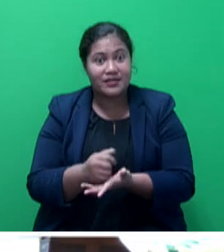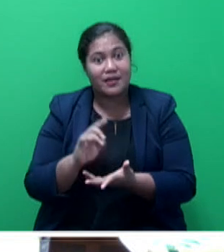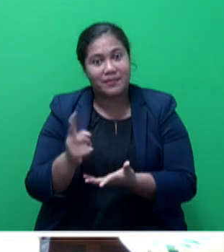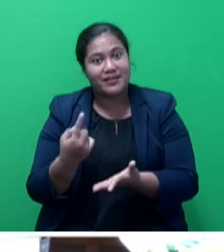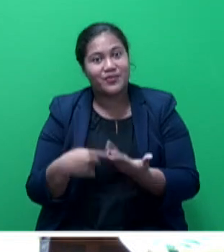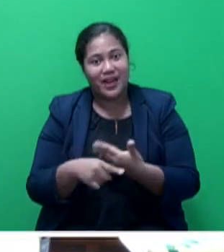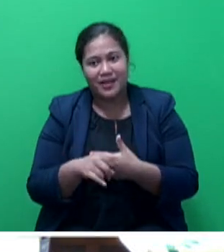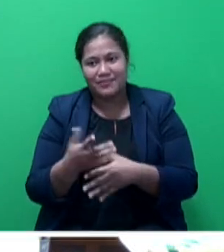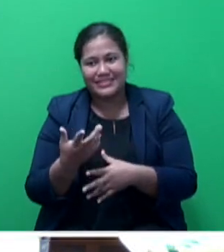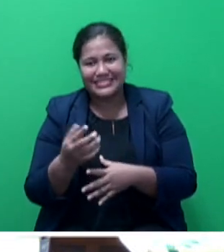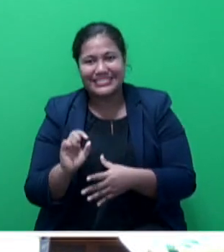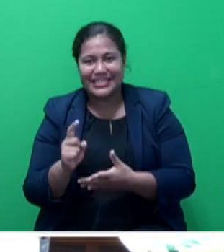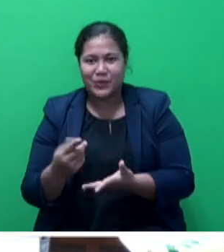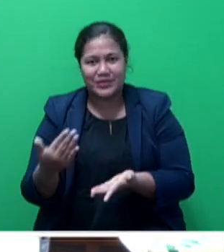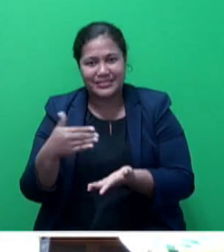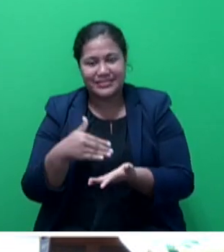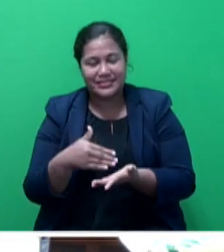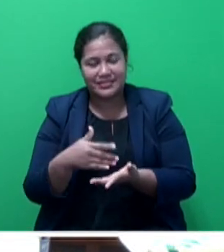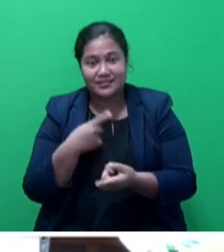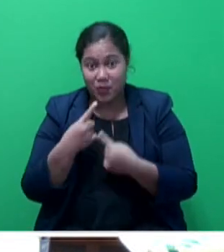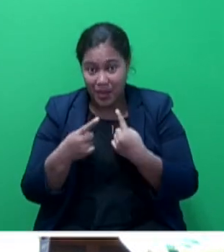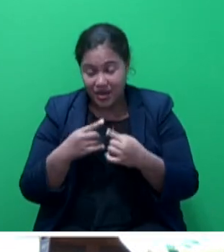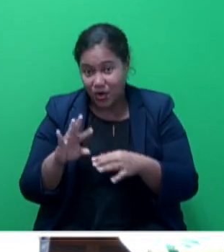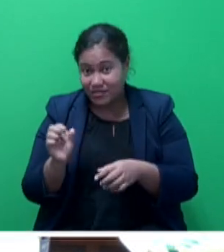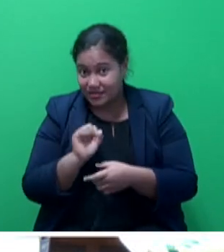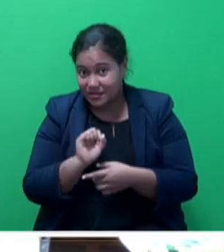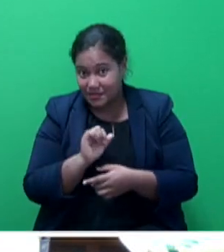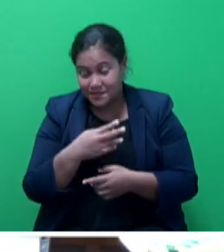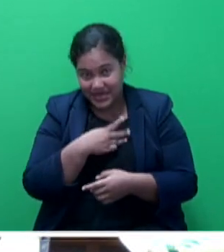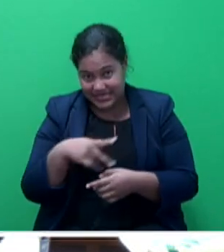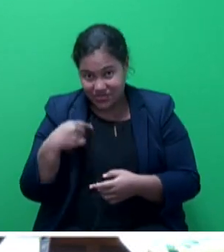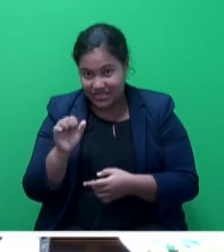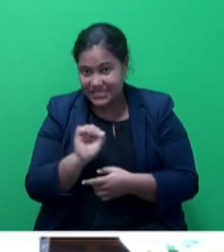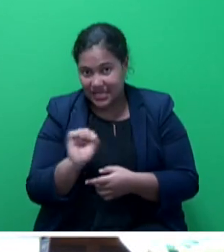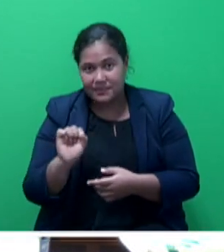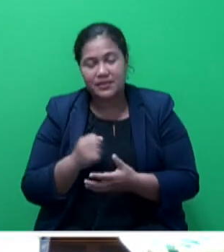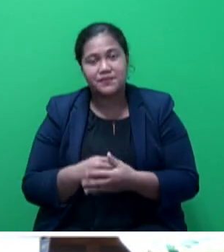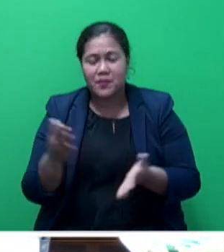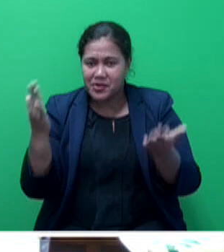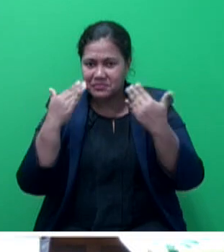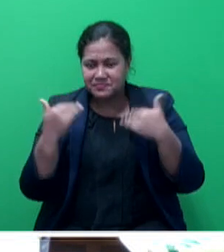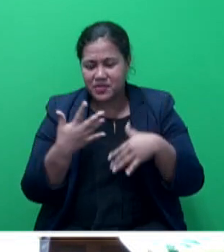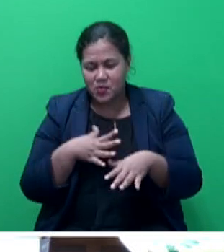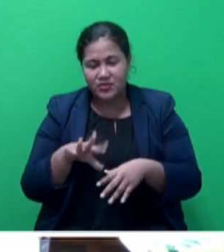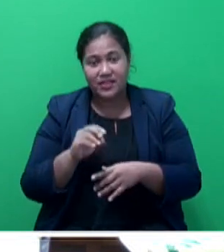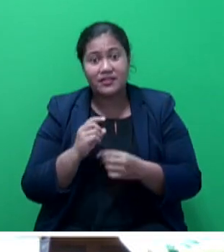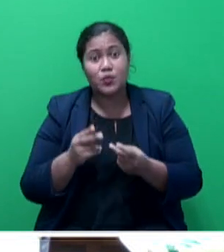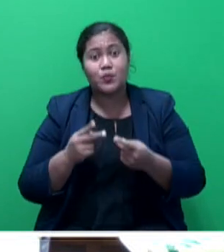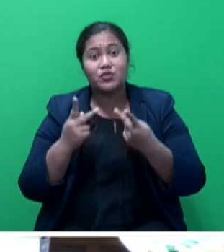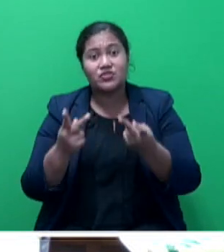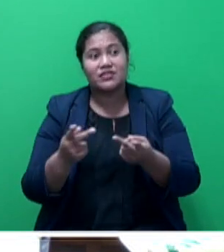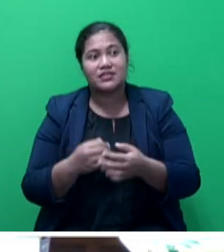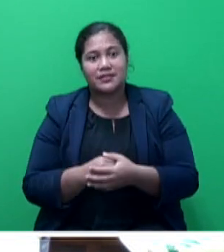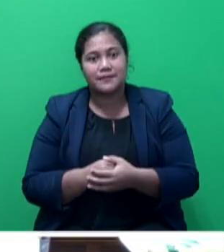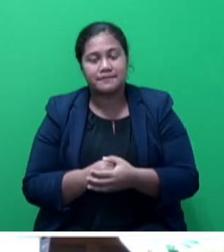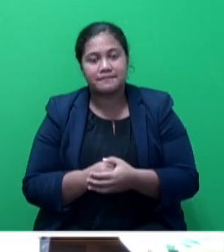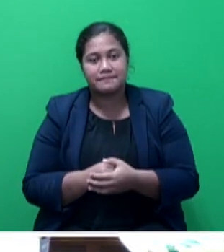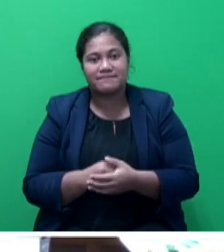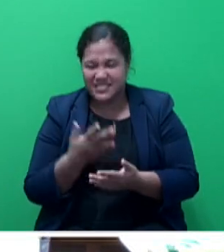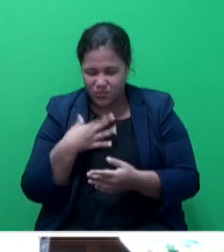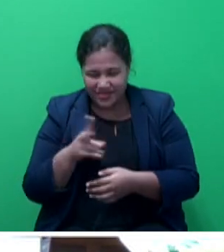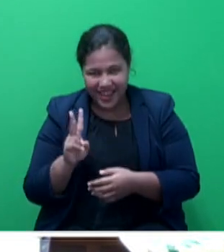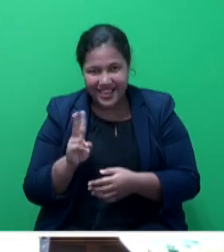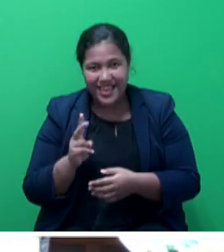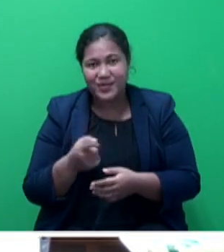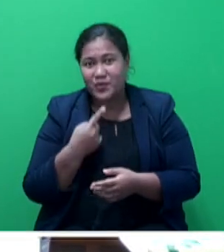ministerial statement. Mr. Speaker, sir, I'd like to take this opportunity to just reiterate what